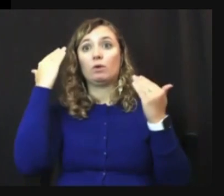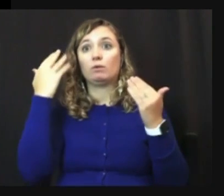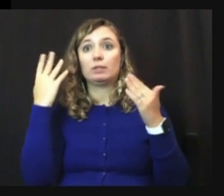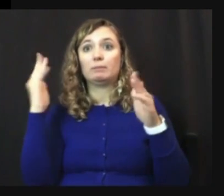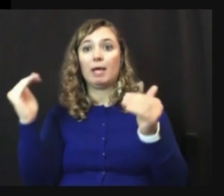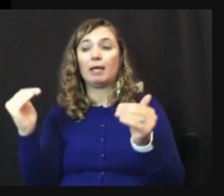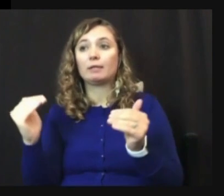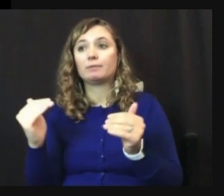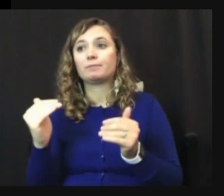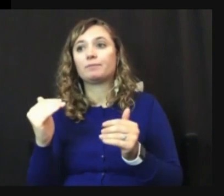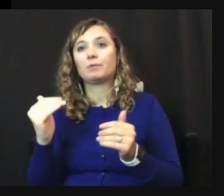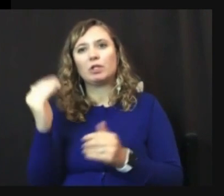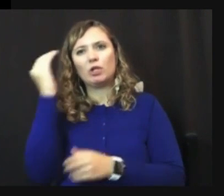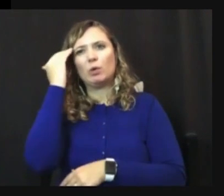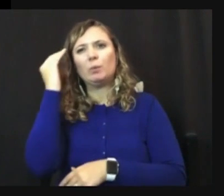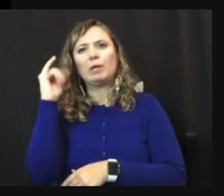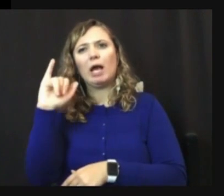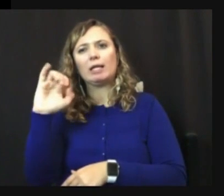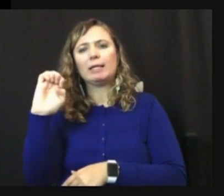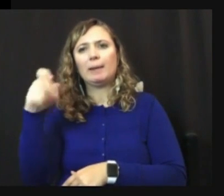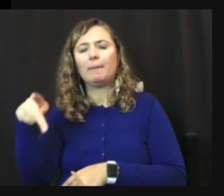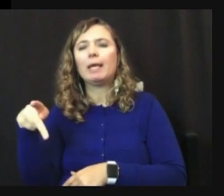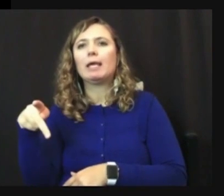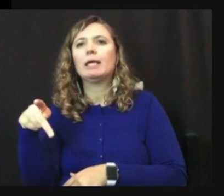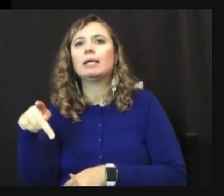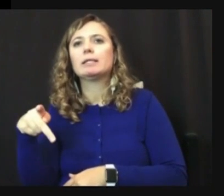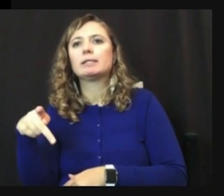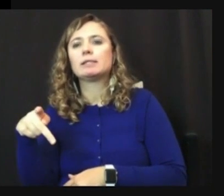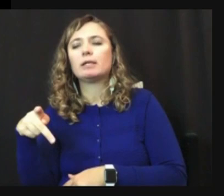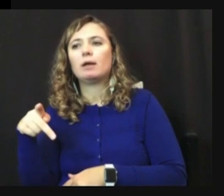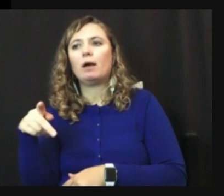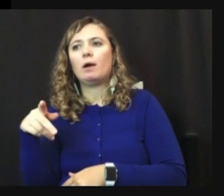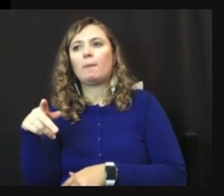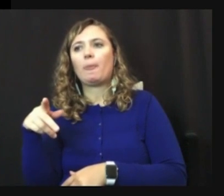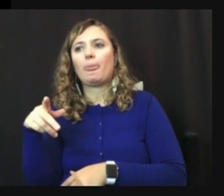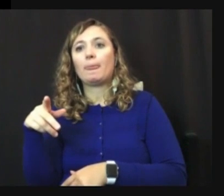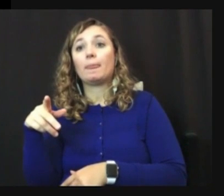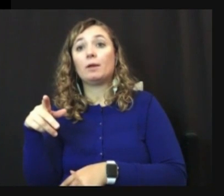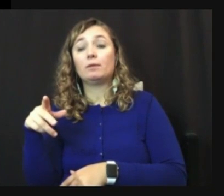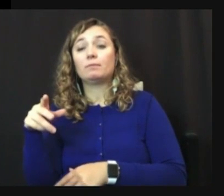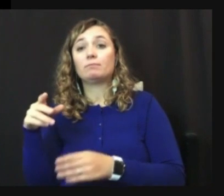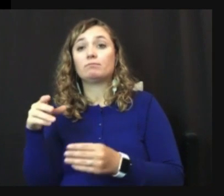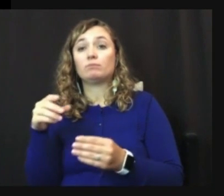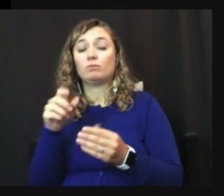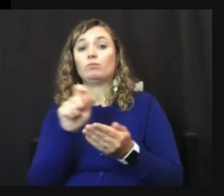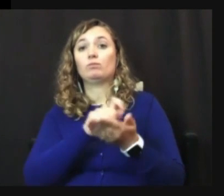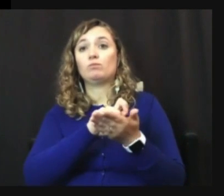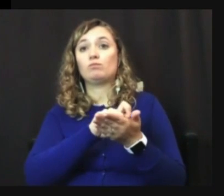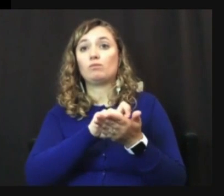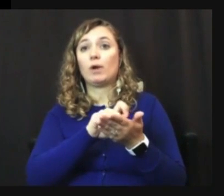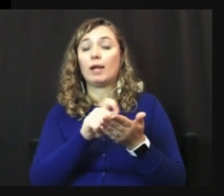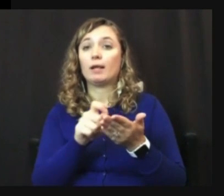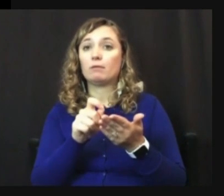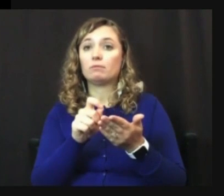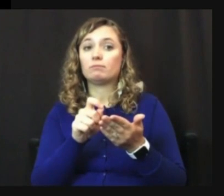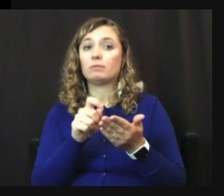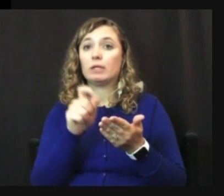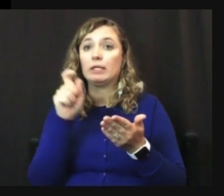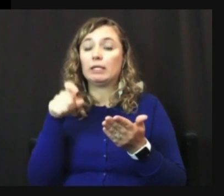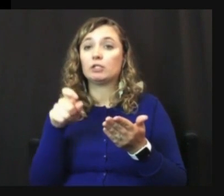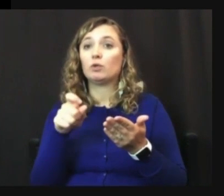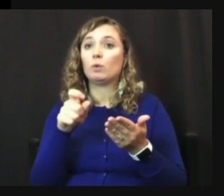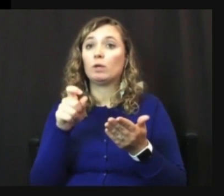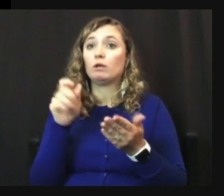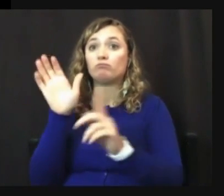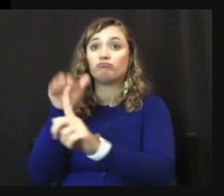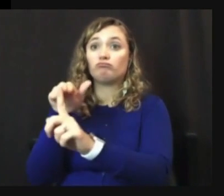especially is that you will alert a student to any changes that are coming that are unexpected or different.